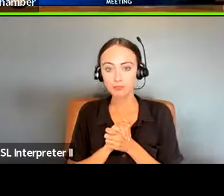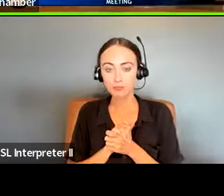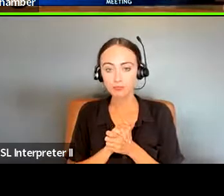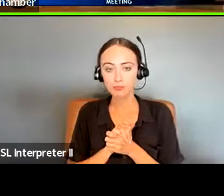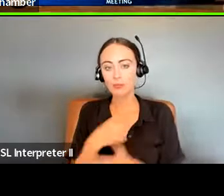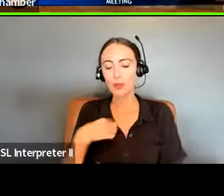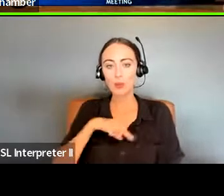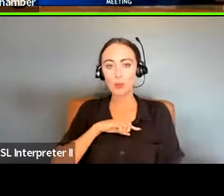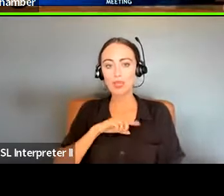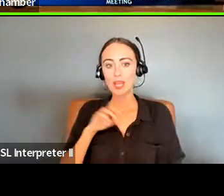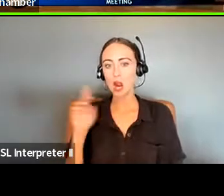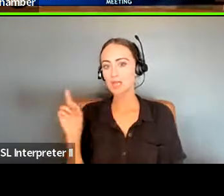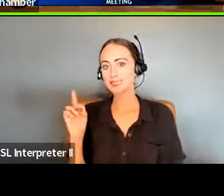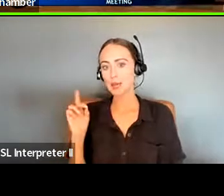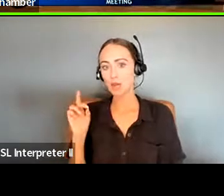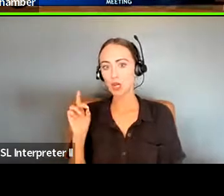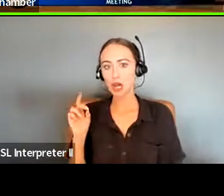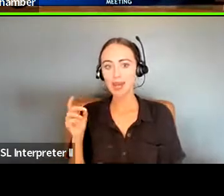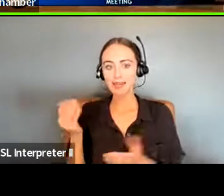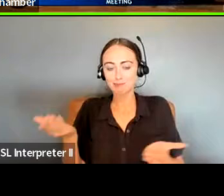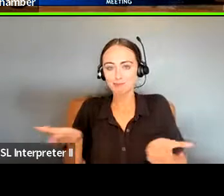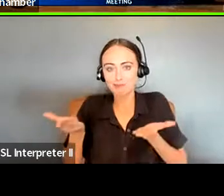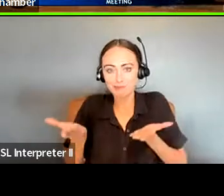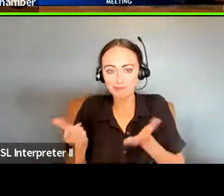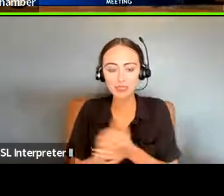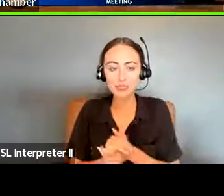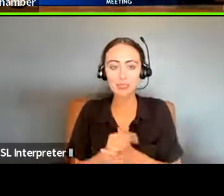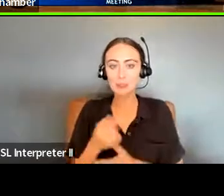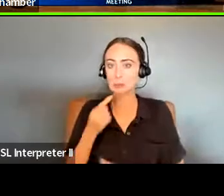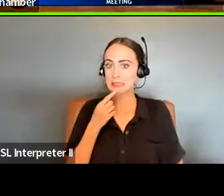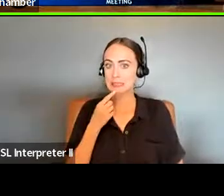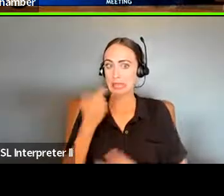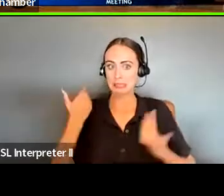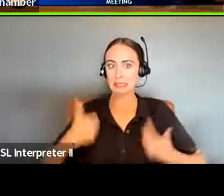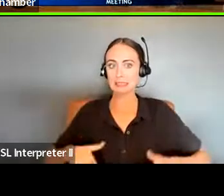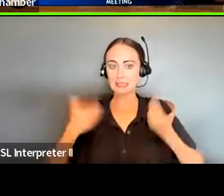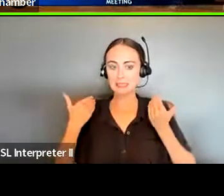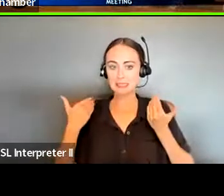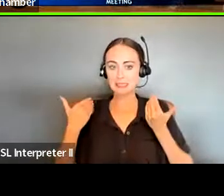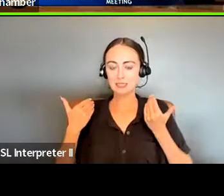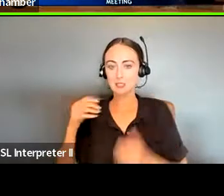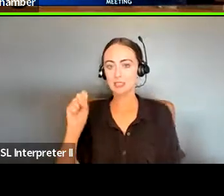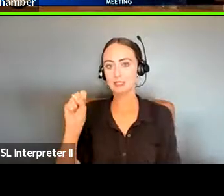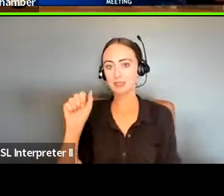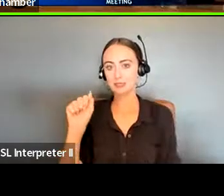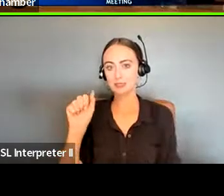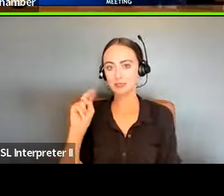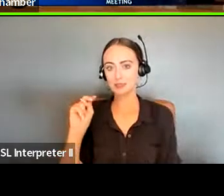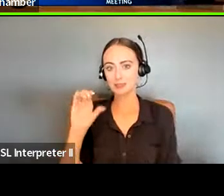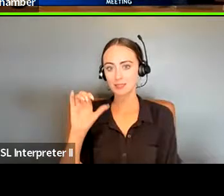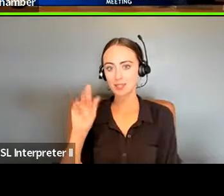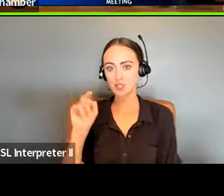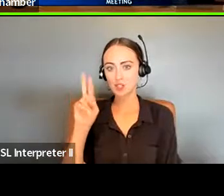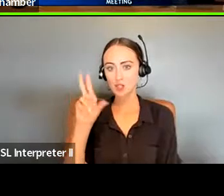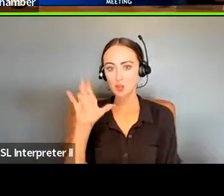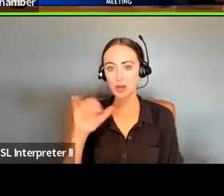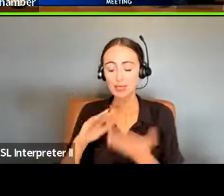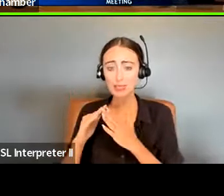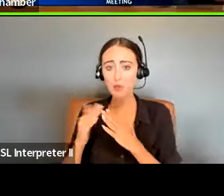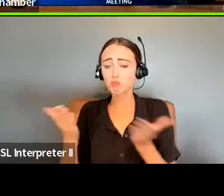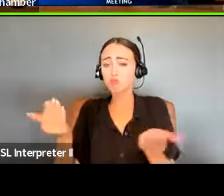We are Democratic Party strongholds. We declared ourselves sanctuary cities. We embrace and